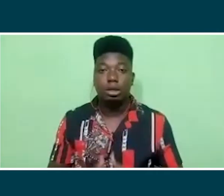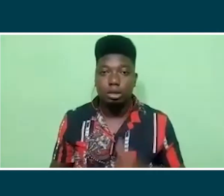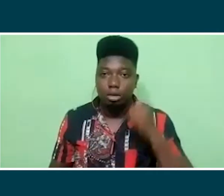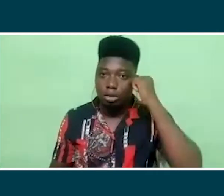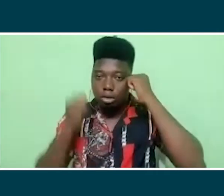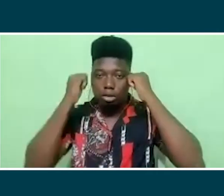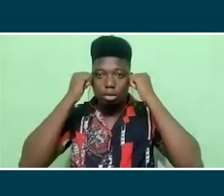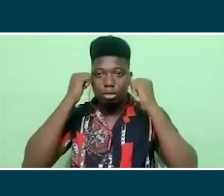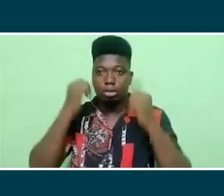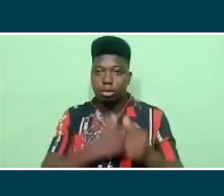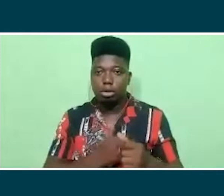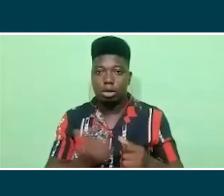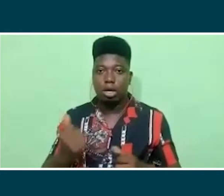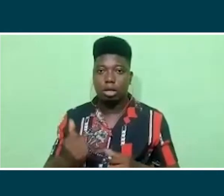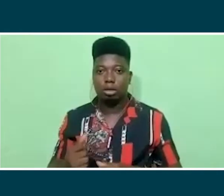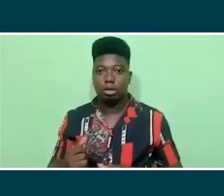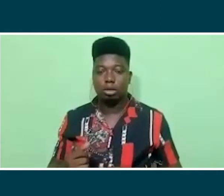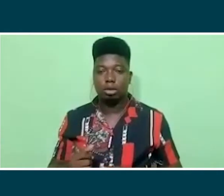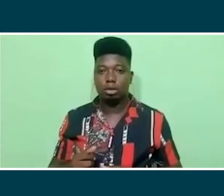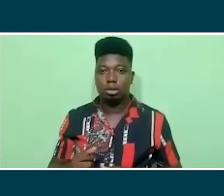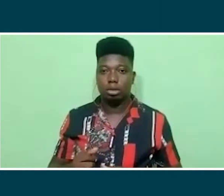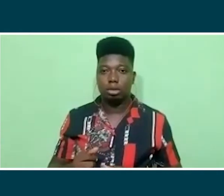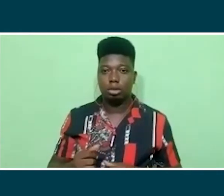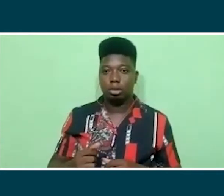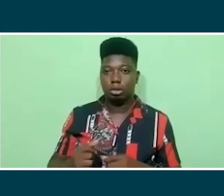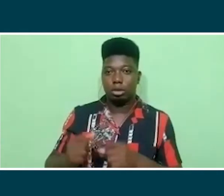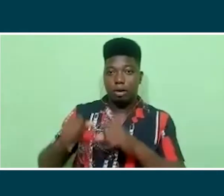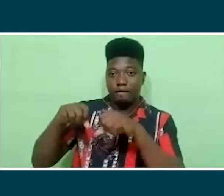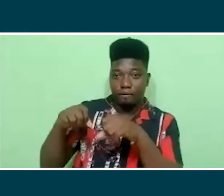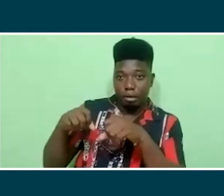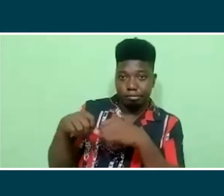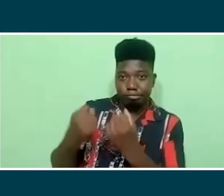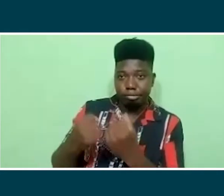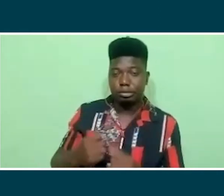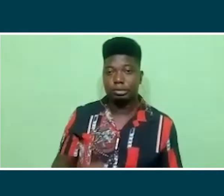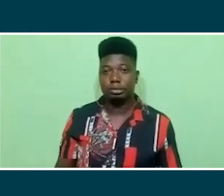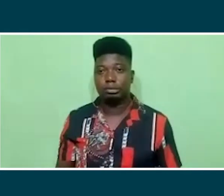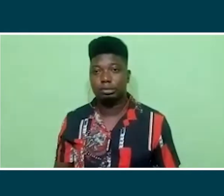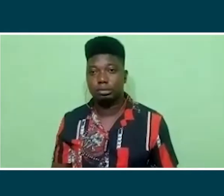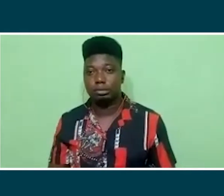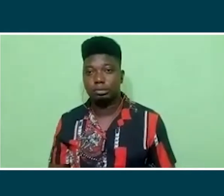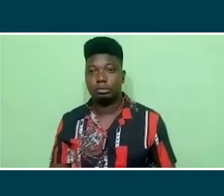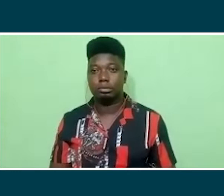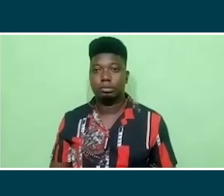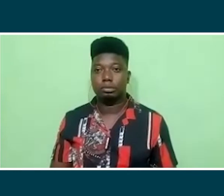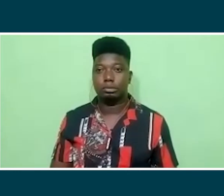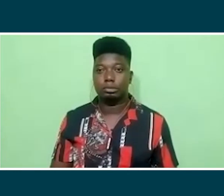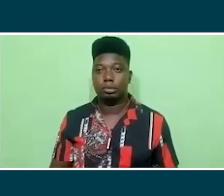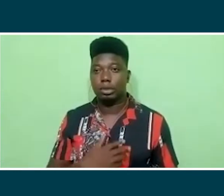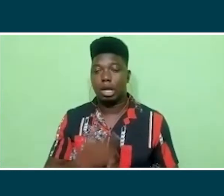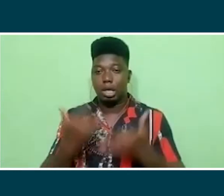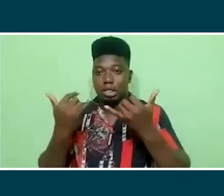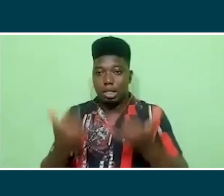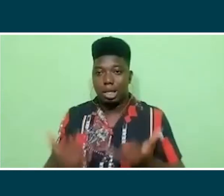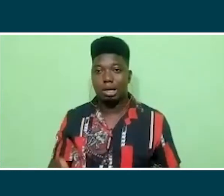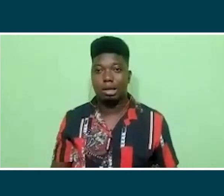guy and I broke his rib. And it was bad. He was carried on a stretcher. And now everyone in school, those who